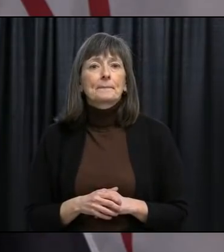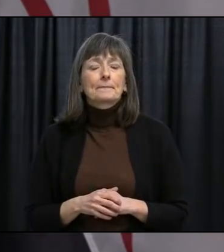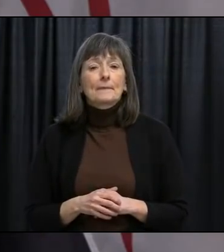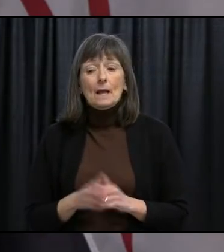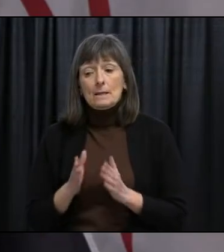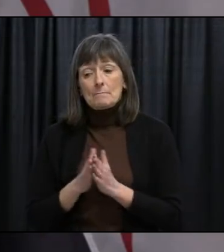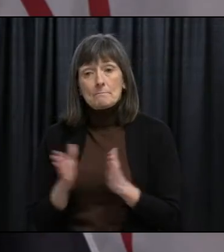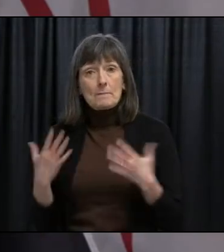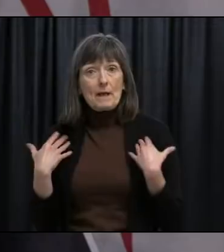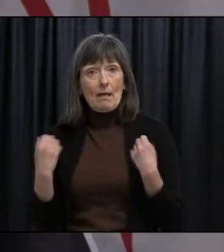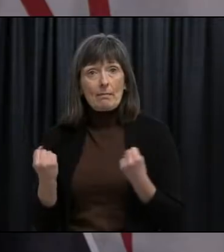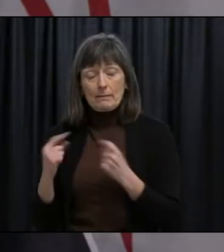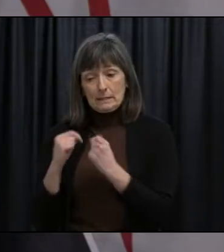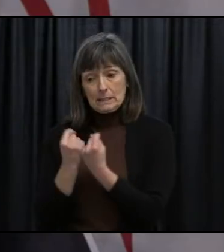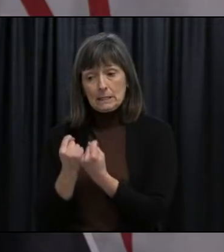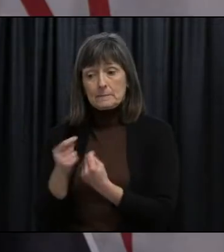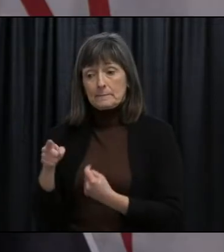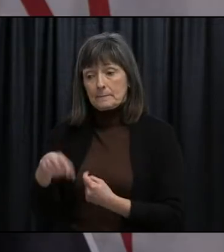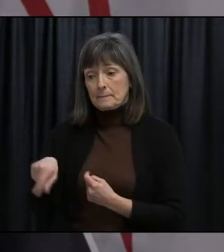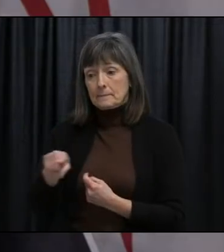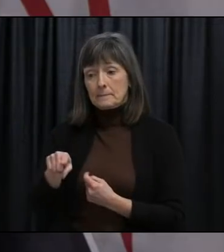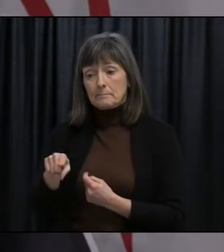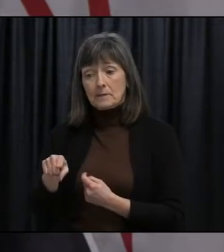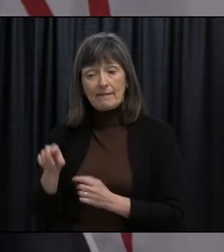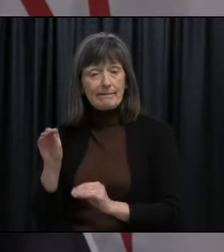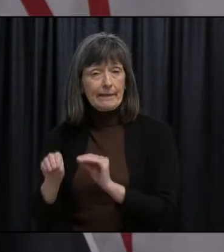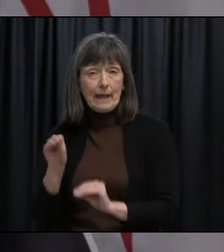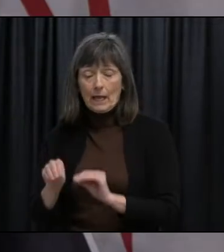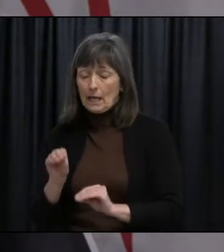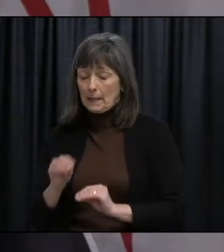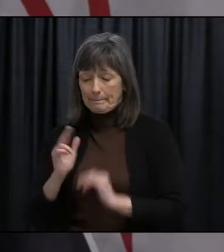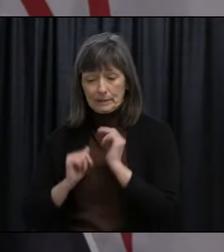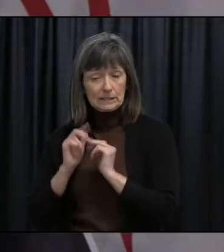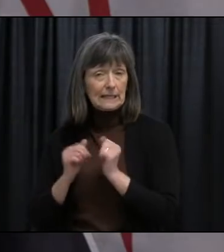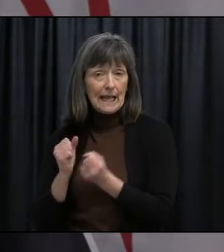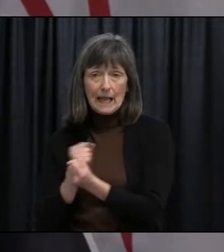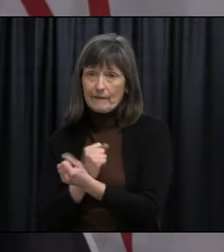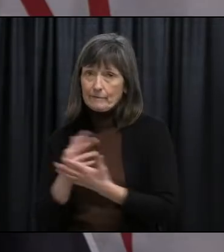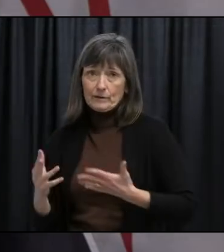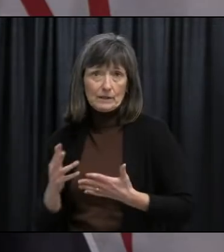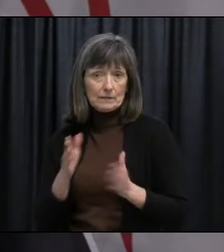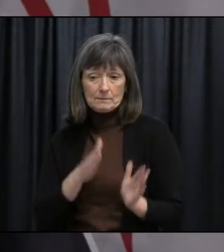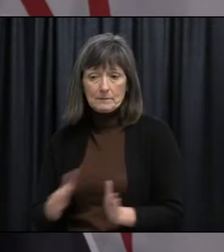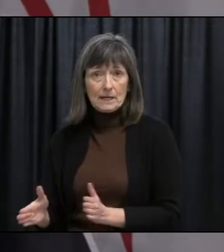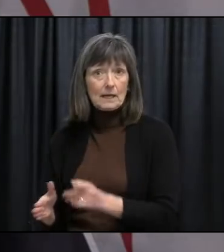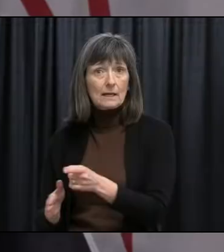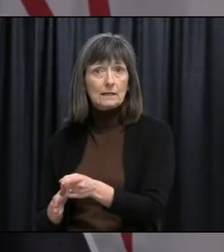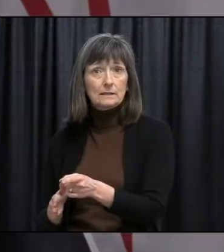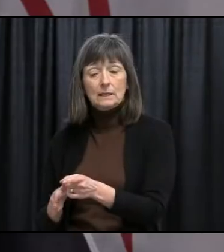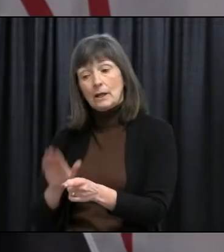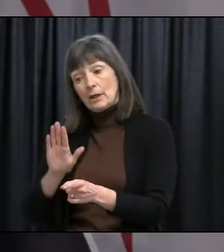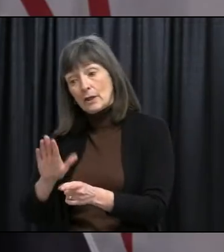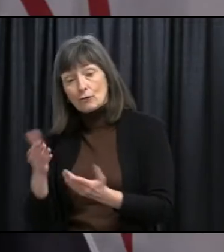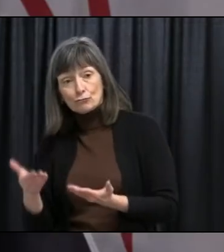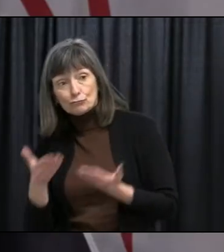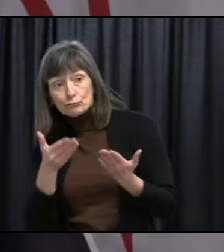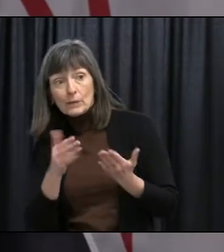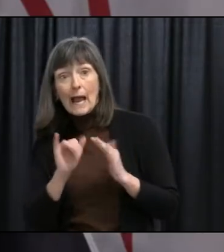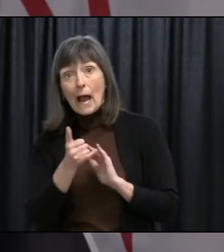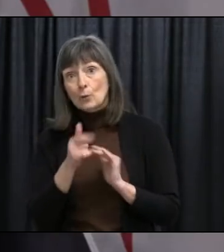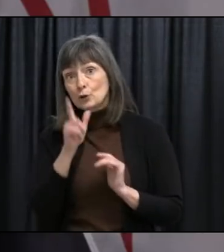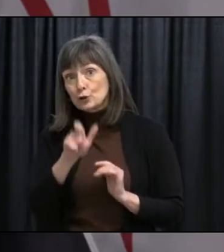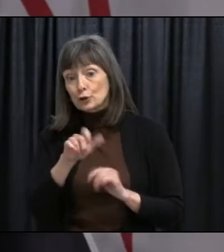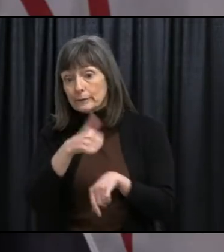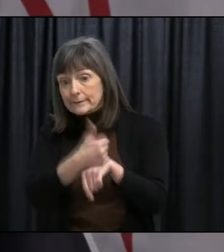public health team put the plan together, and you know, with its recommendations for how it should be